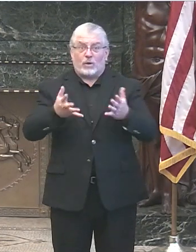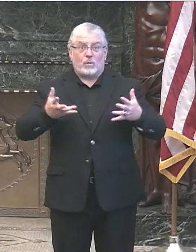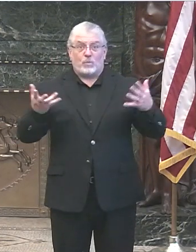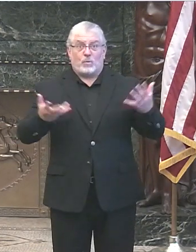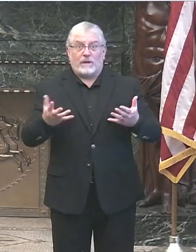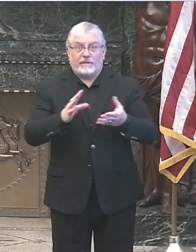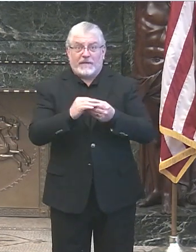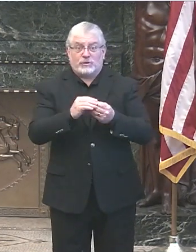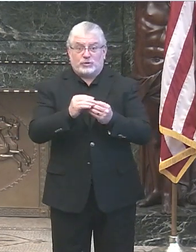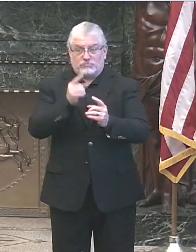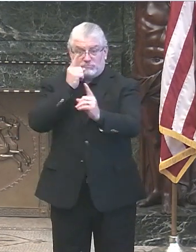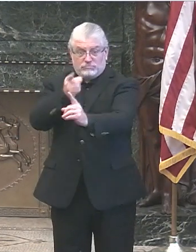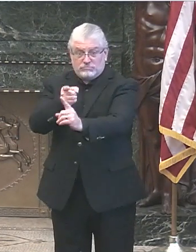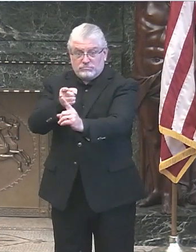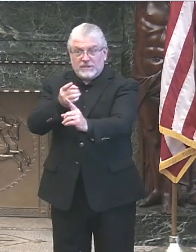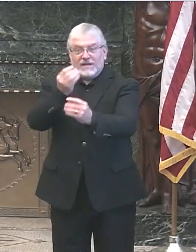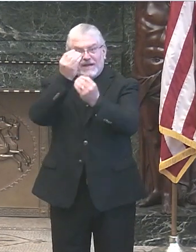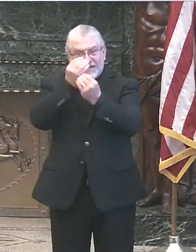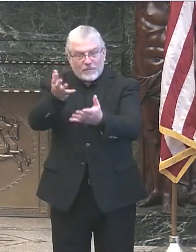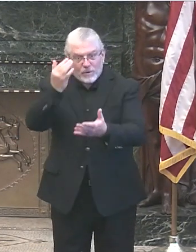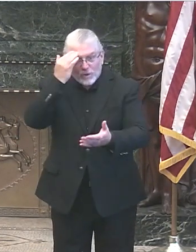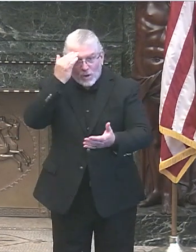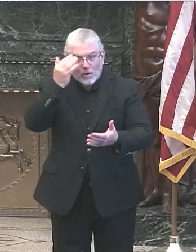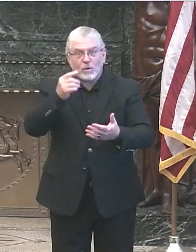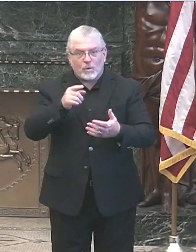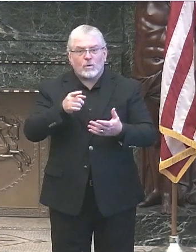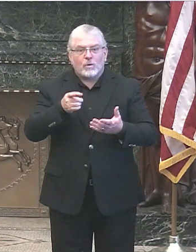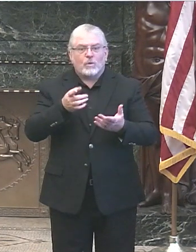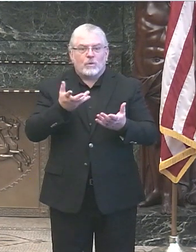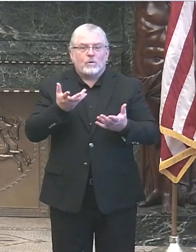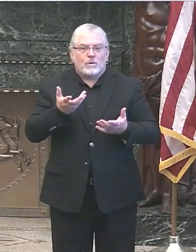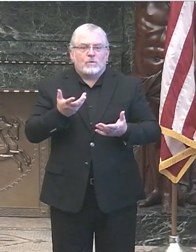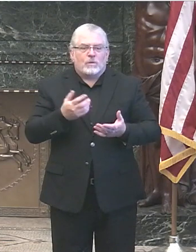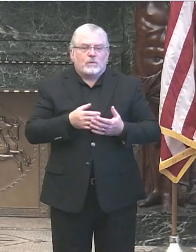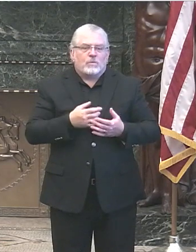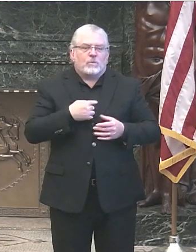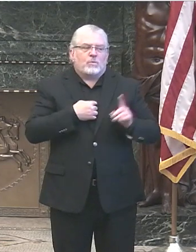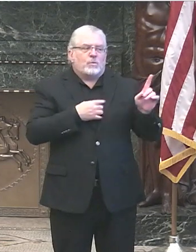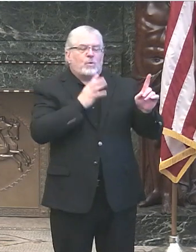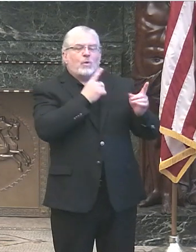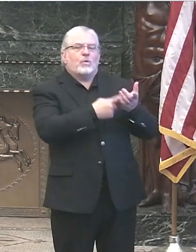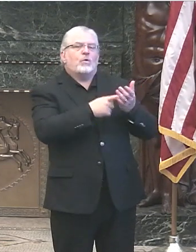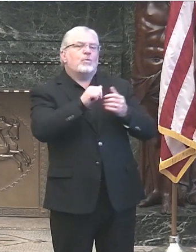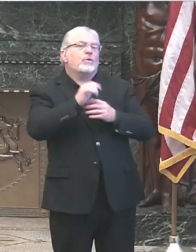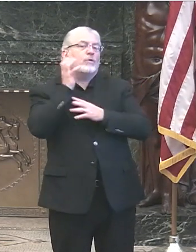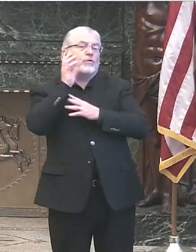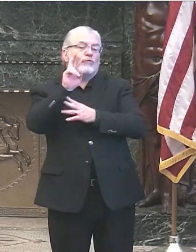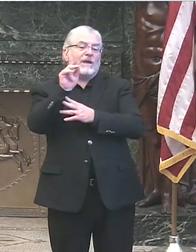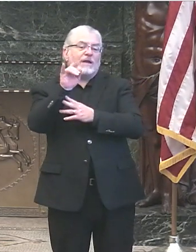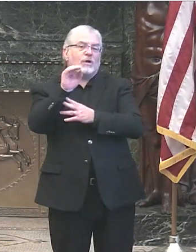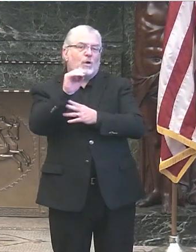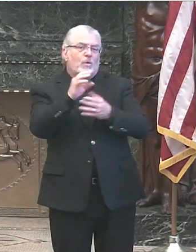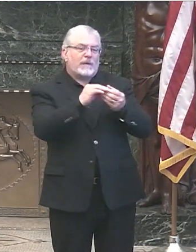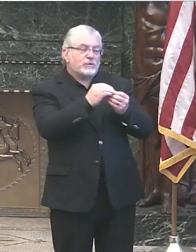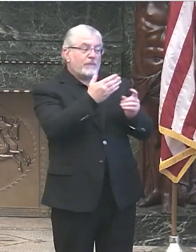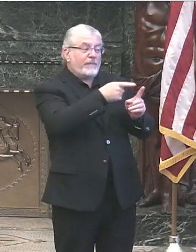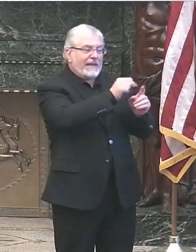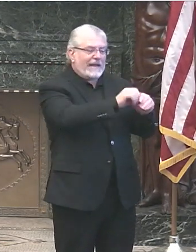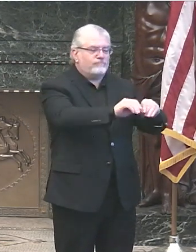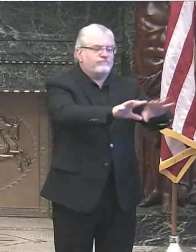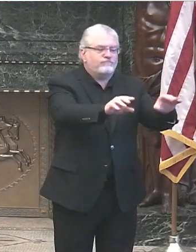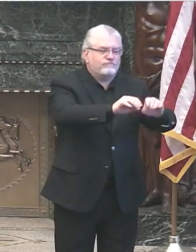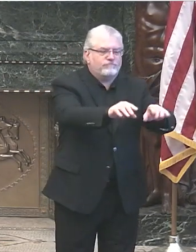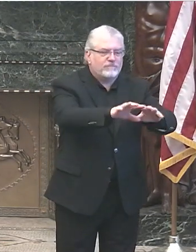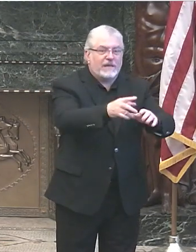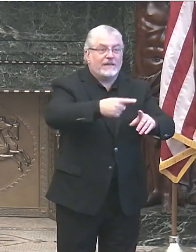to one of the radio stations tomorrow about this. That's our primary step right now. Now, in the future, when we maybe have more